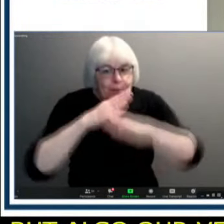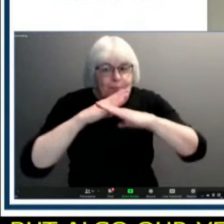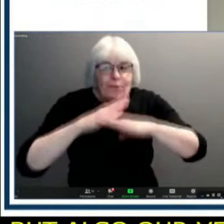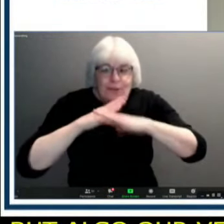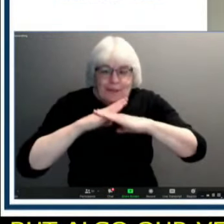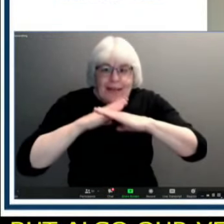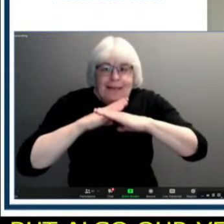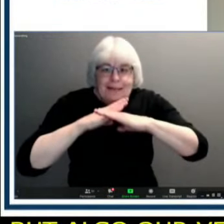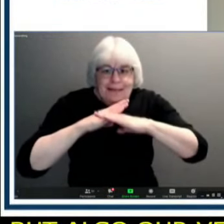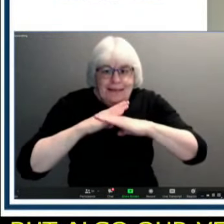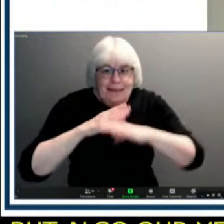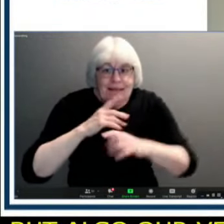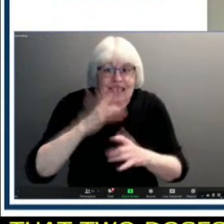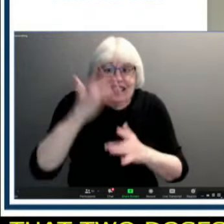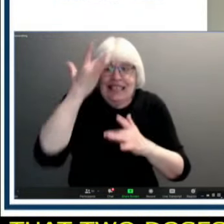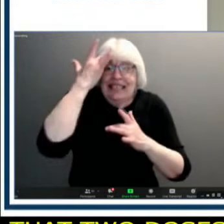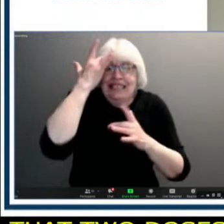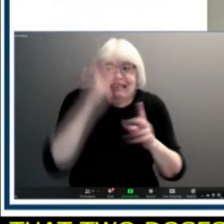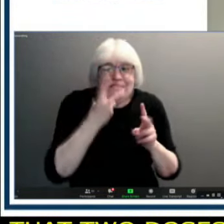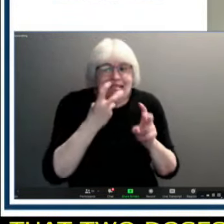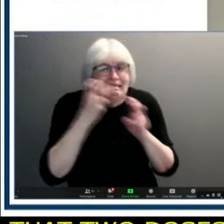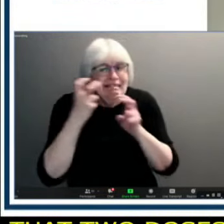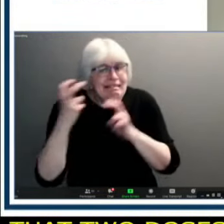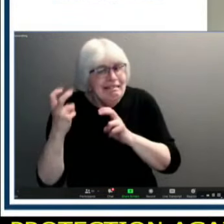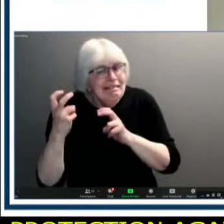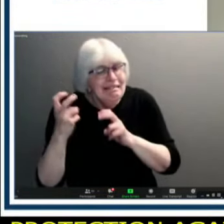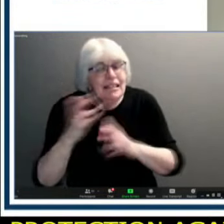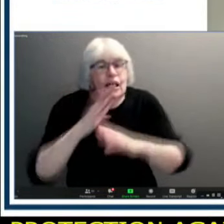the Omicron. So I think we can't